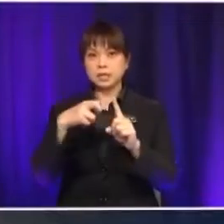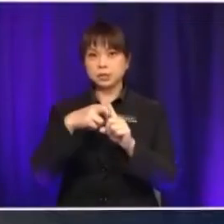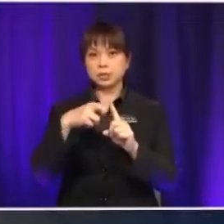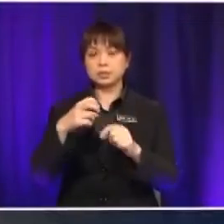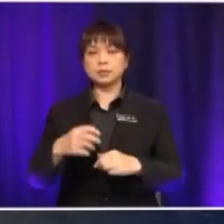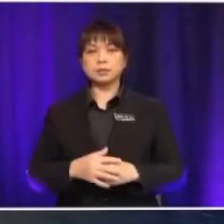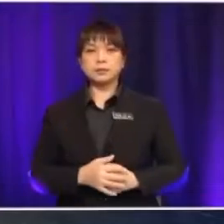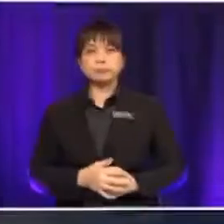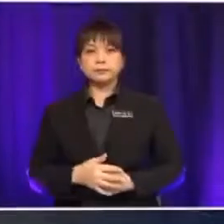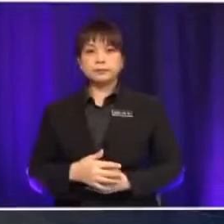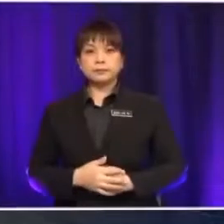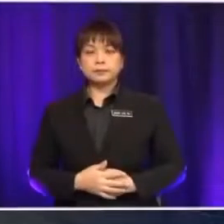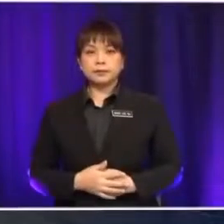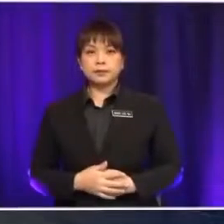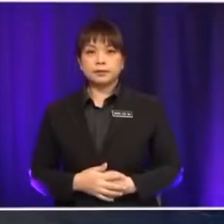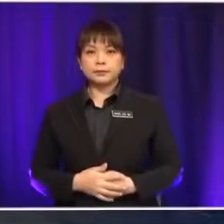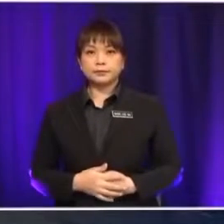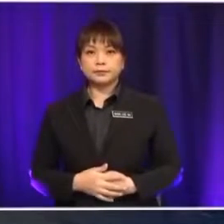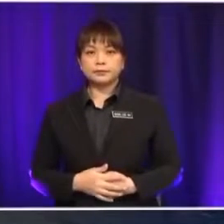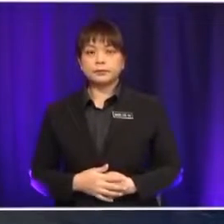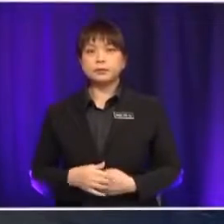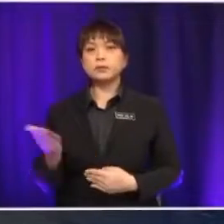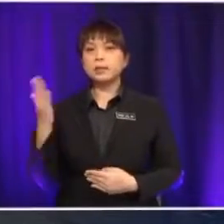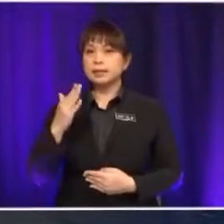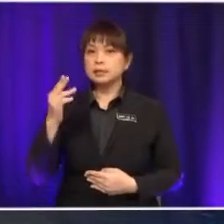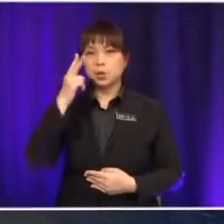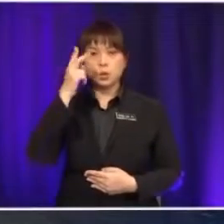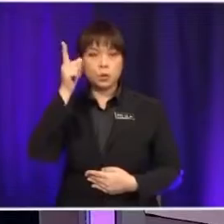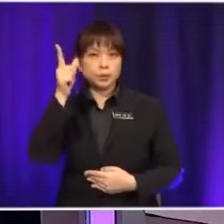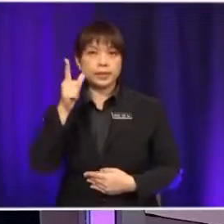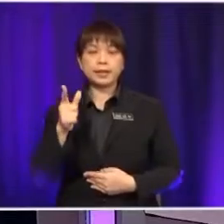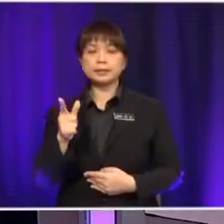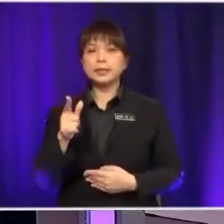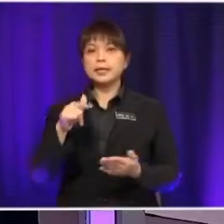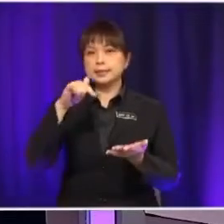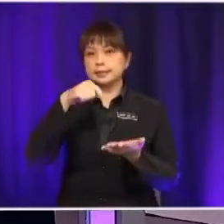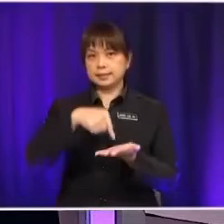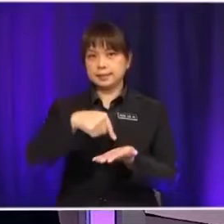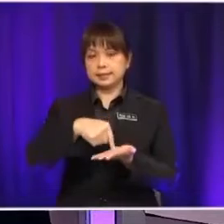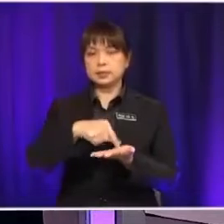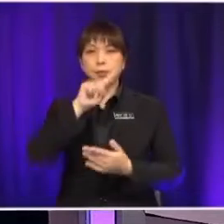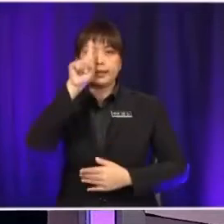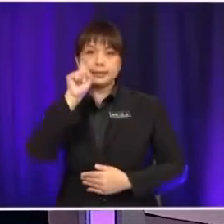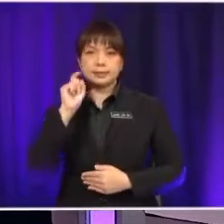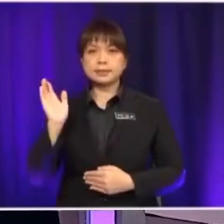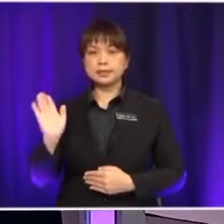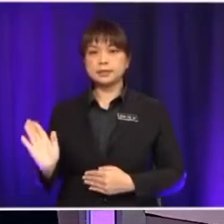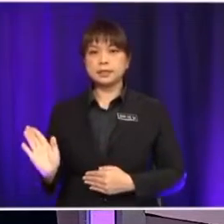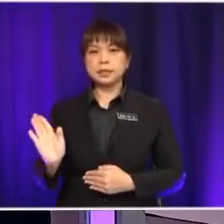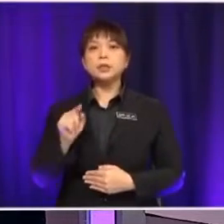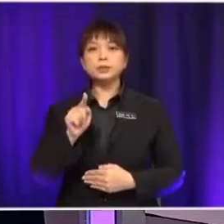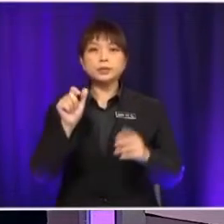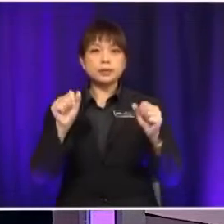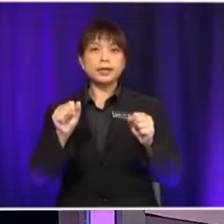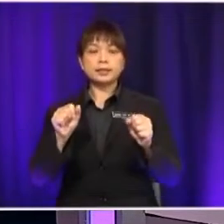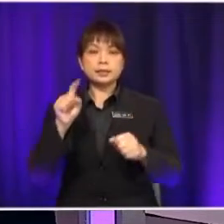Yeah, sure. Okay, so let's look at these questions. So I have a questions for my pupils here, right? And you can also think